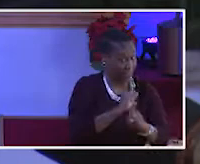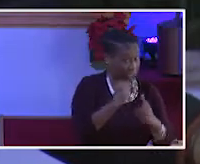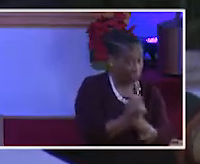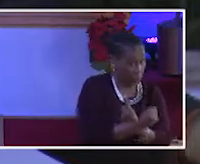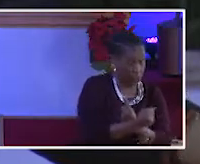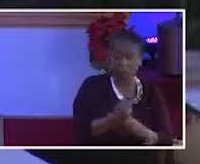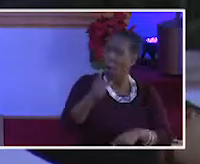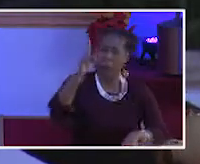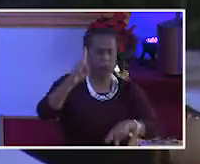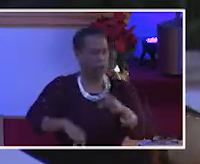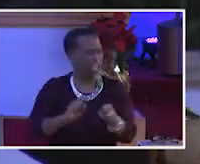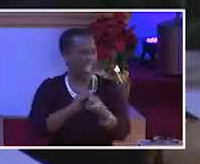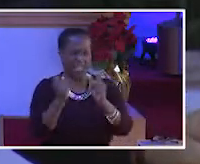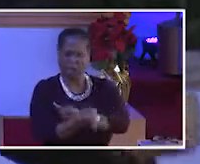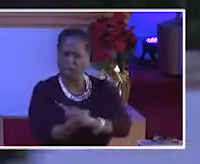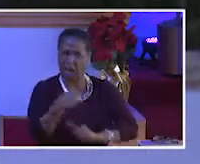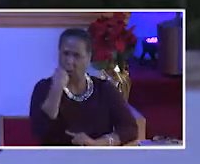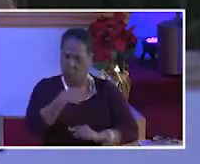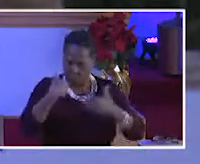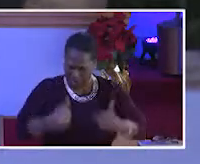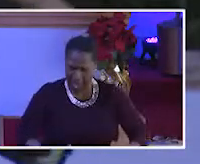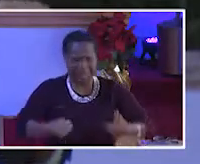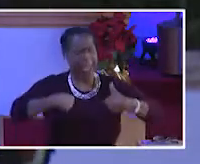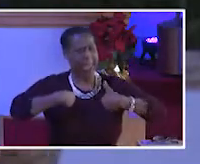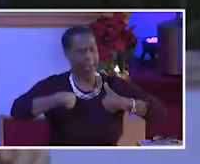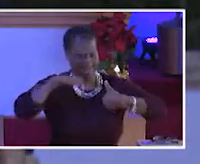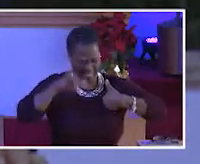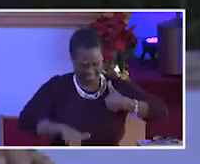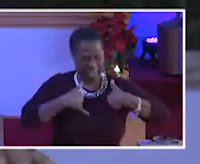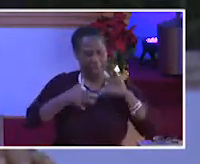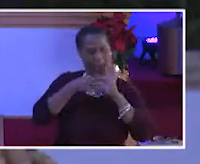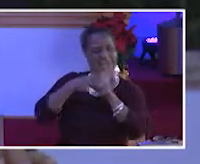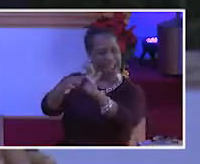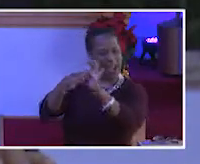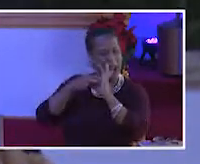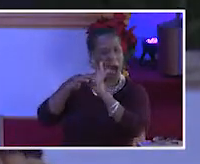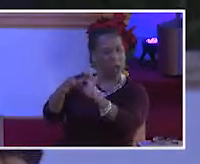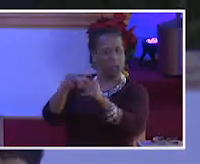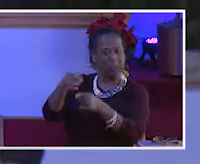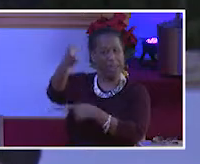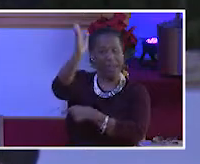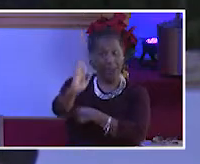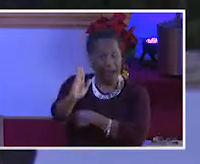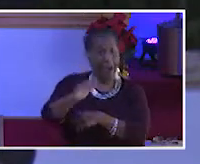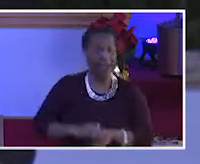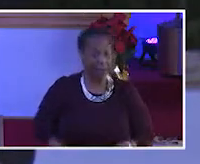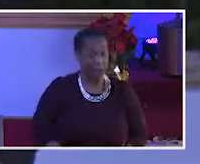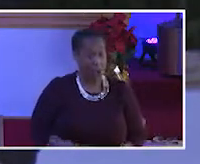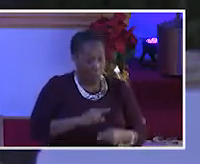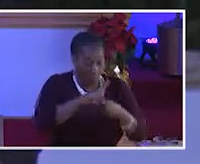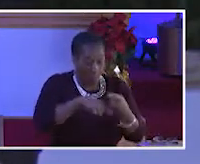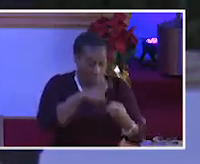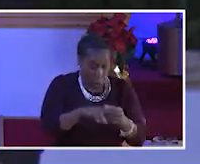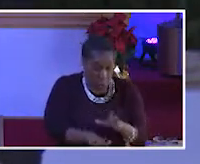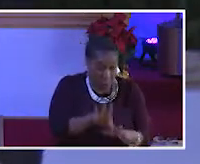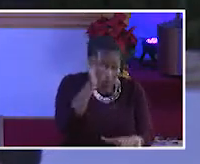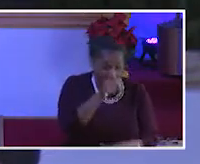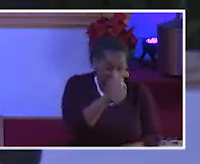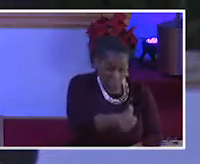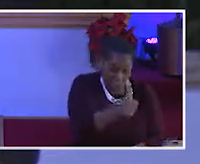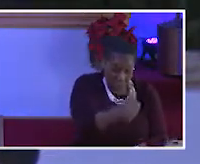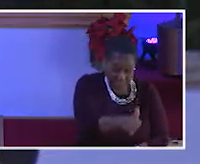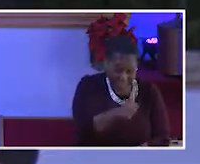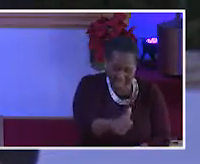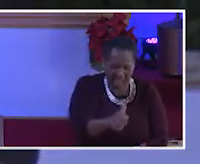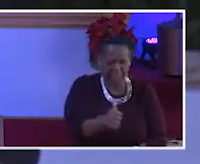but you can't ever change who I am, because that belongs between me and God. And beloved, when you find yourself